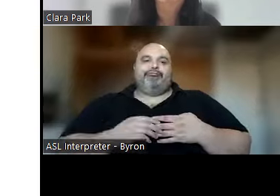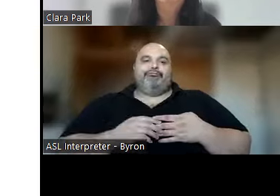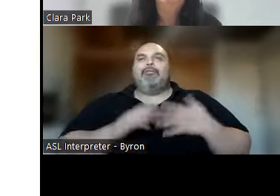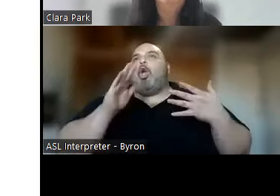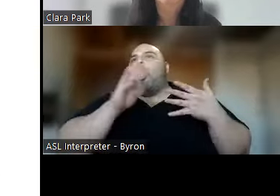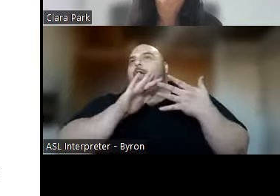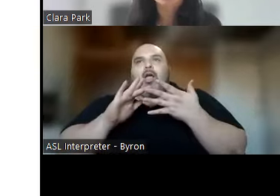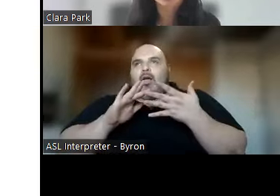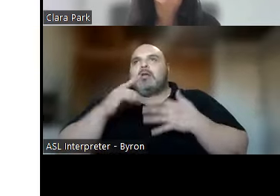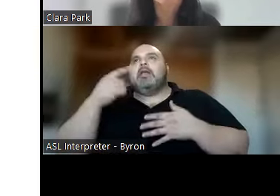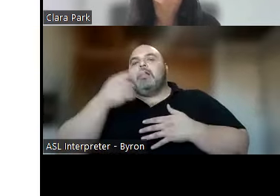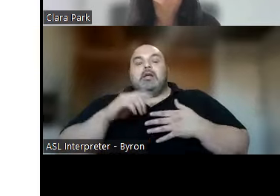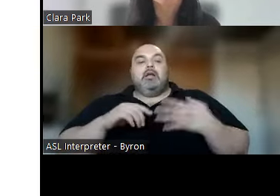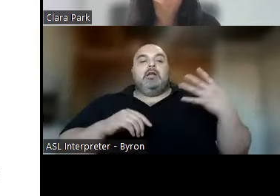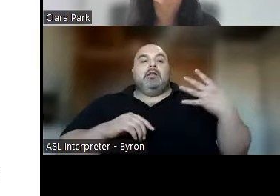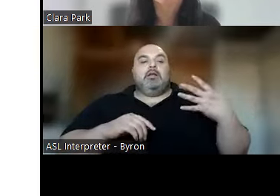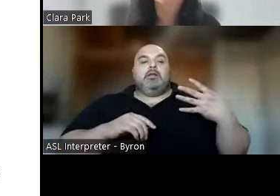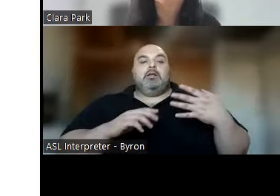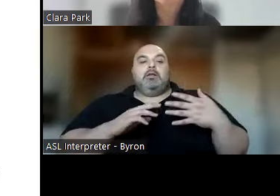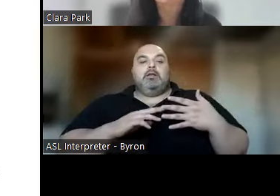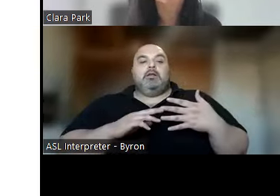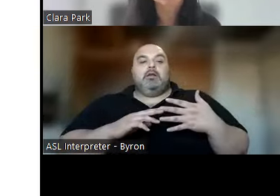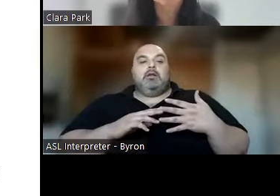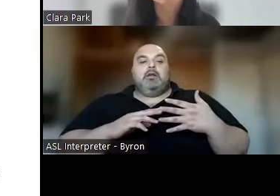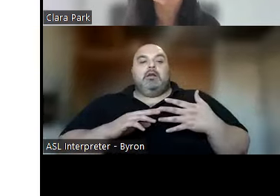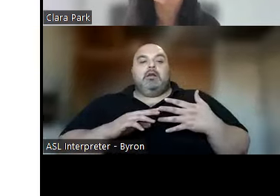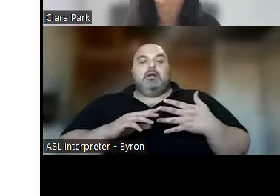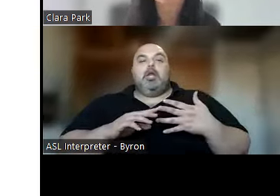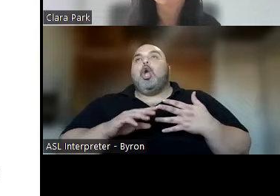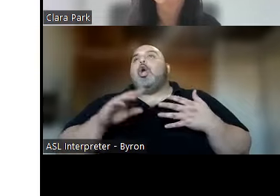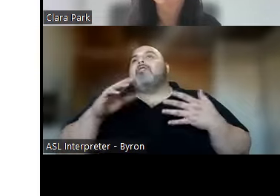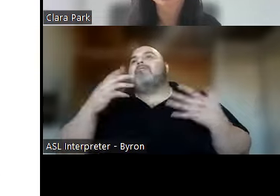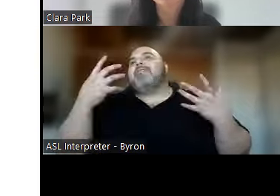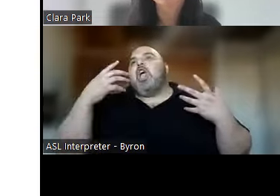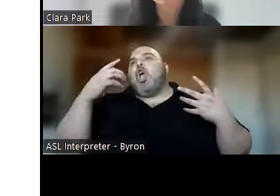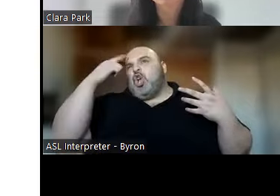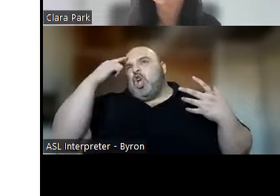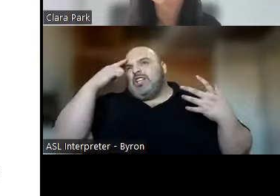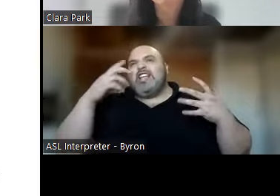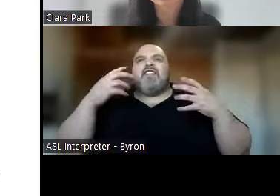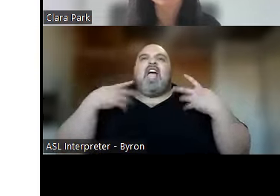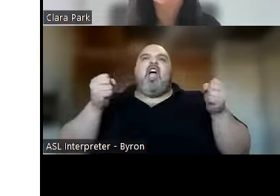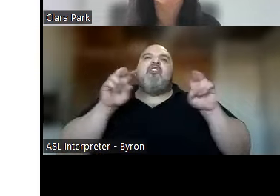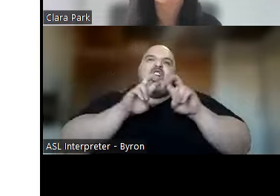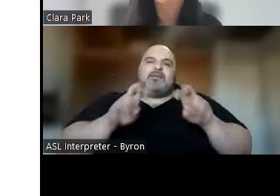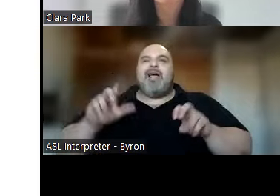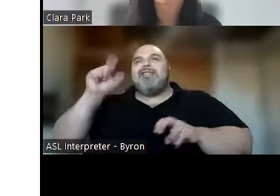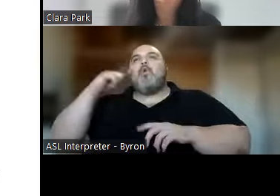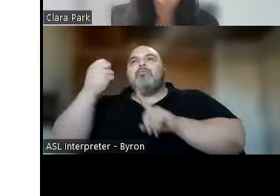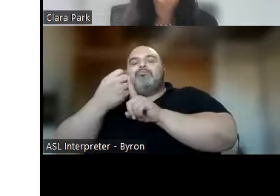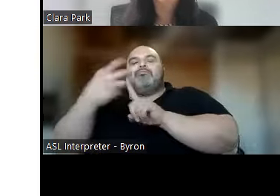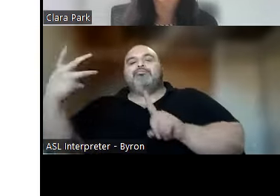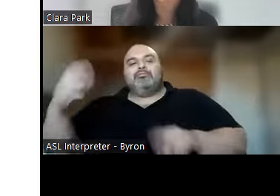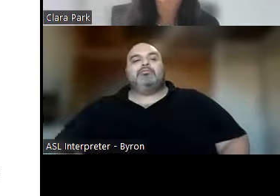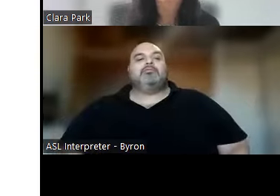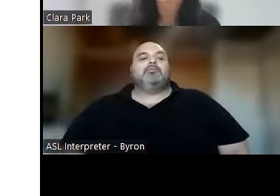website. Our cornerstone module is around the cognitive health assessment, which again, we'll talk about in subsequent slides. We